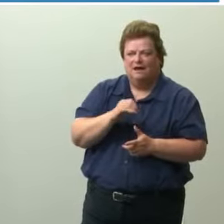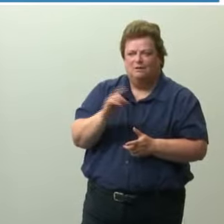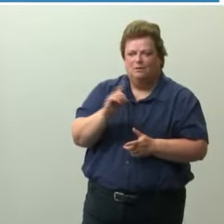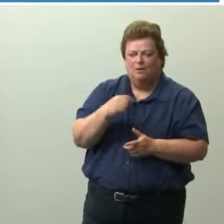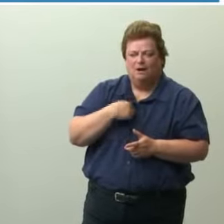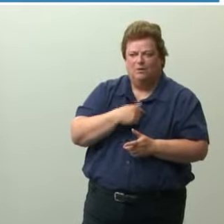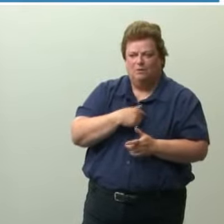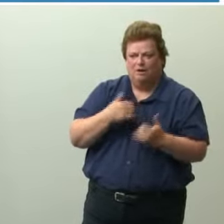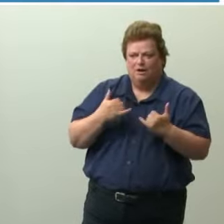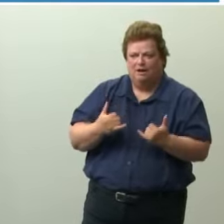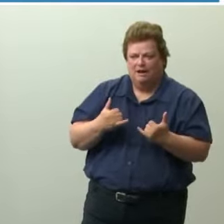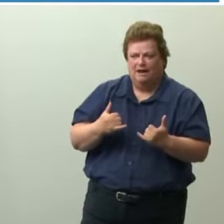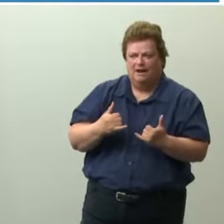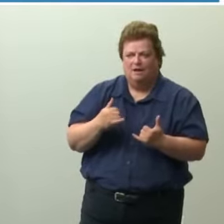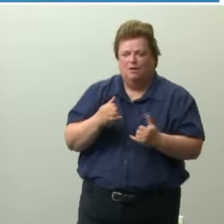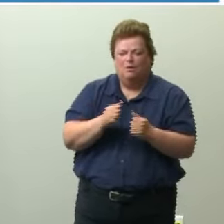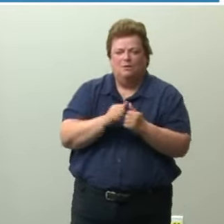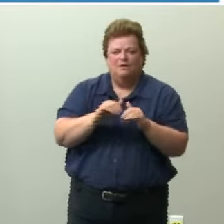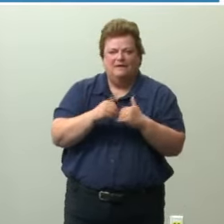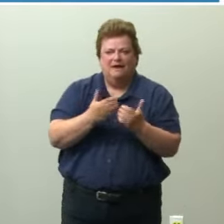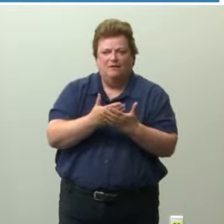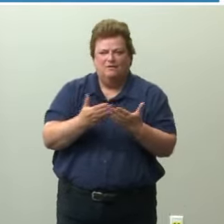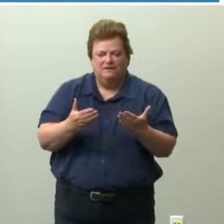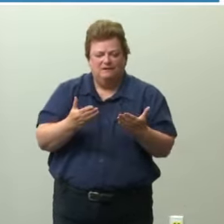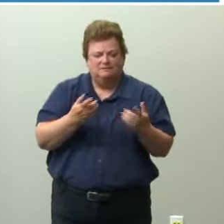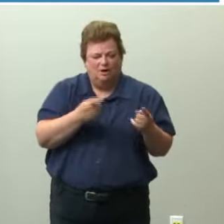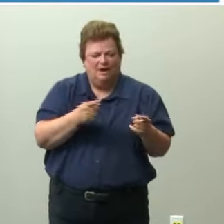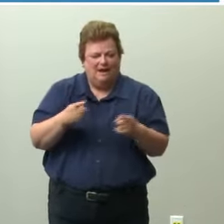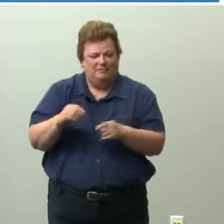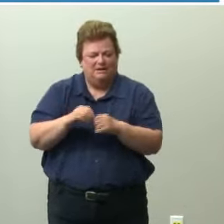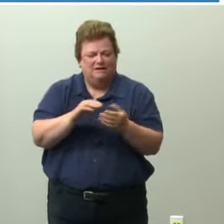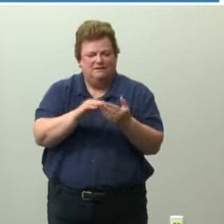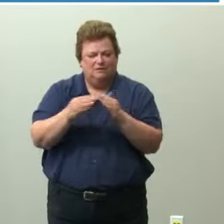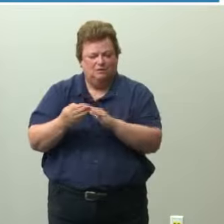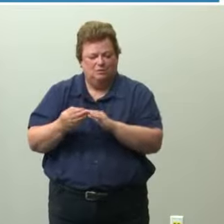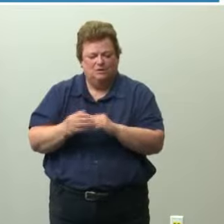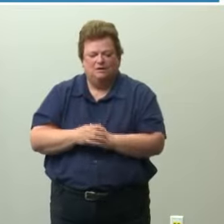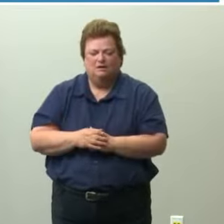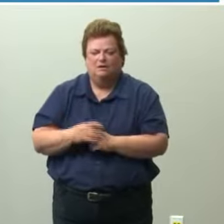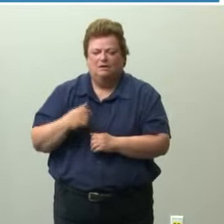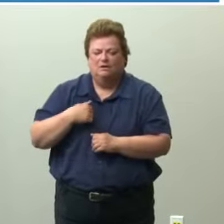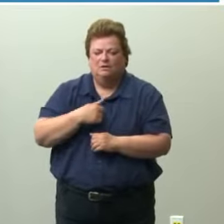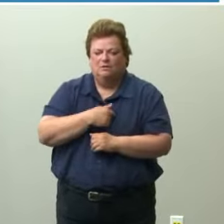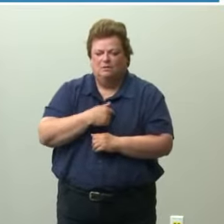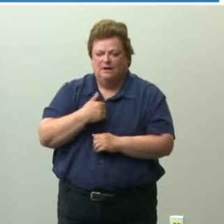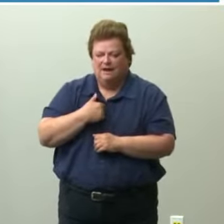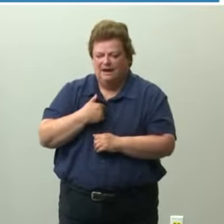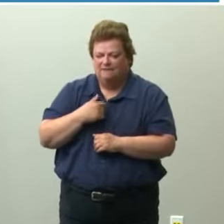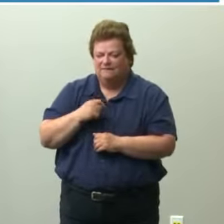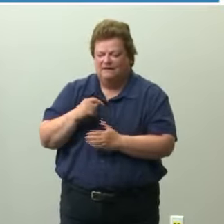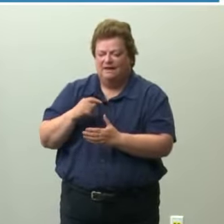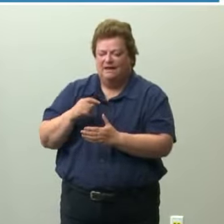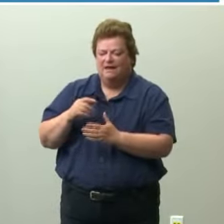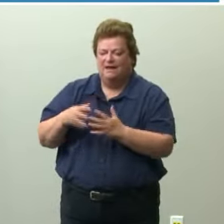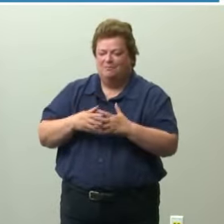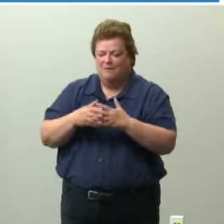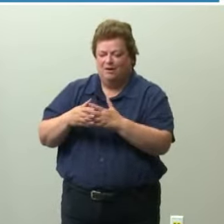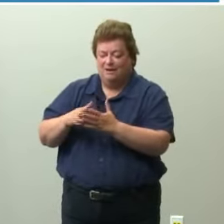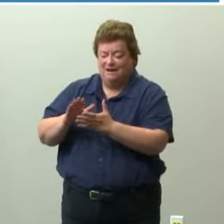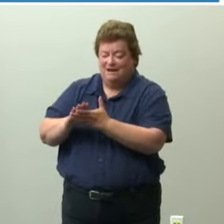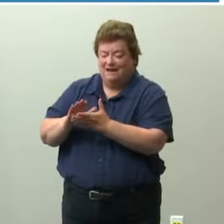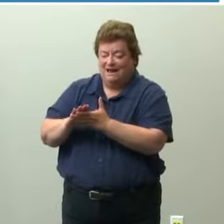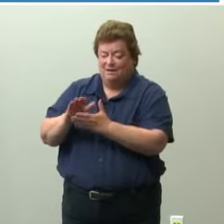at with how things are in the community. There's several. The American Academy of Pediatrics is